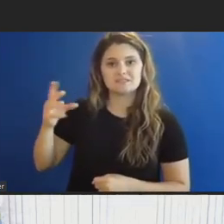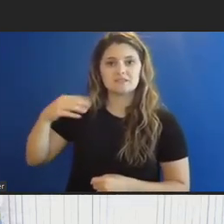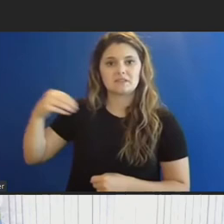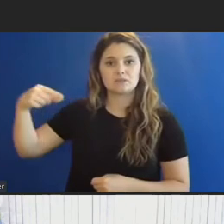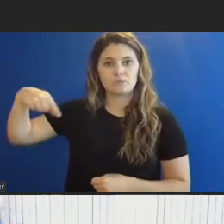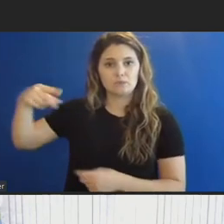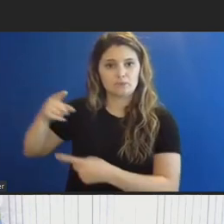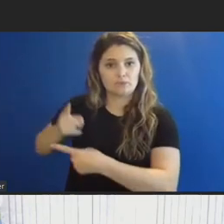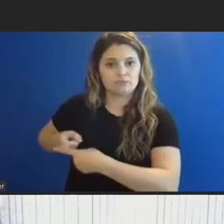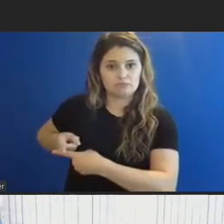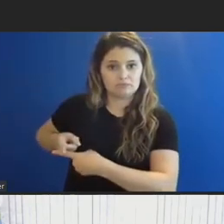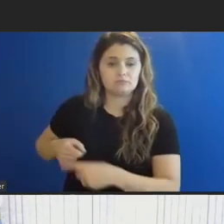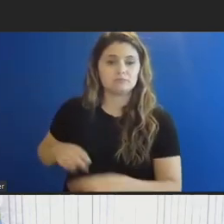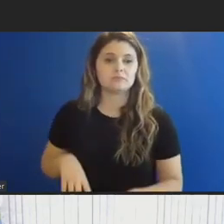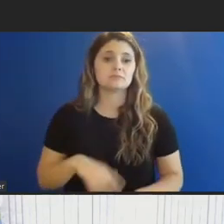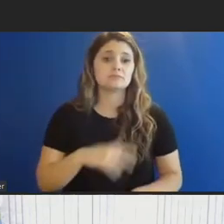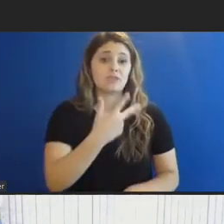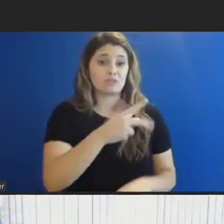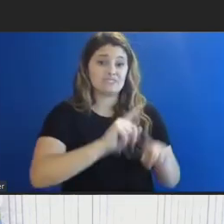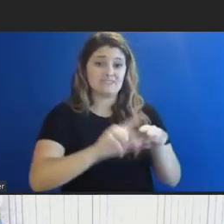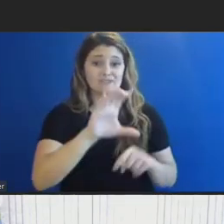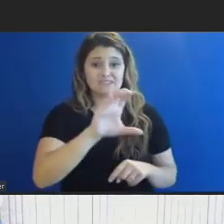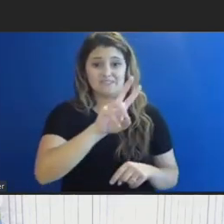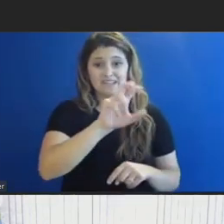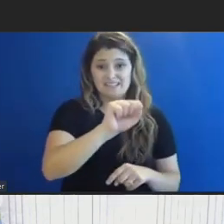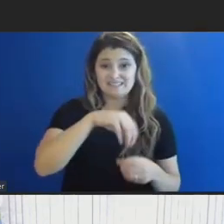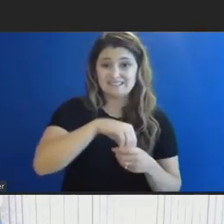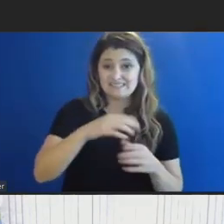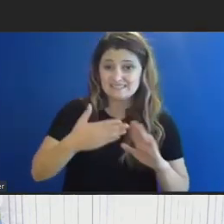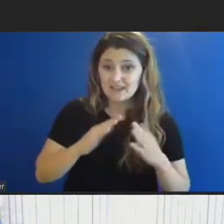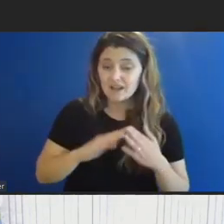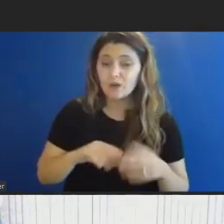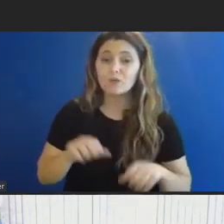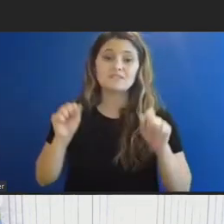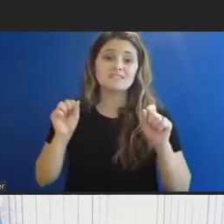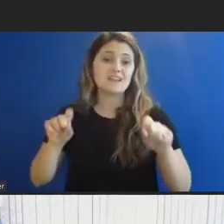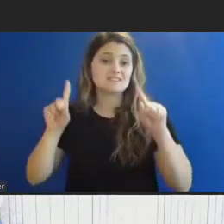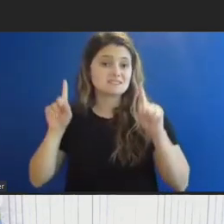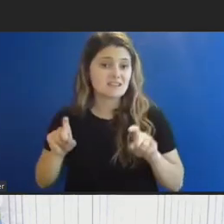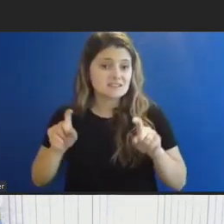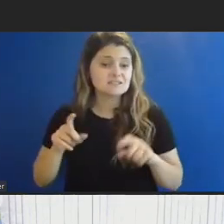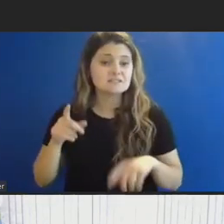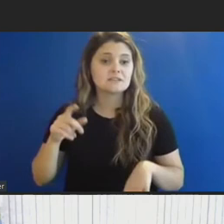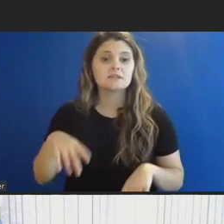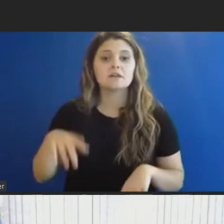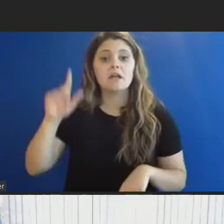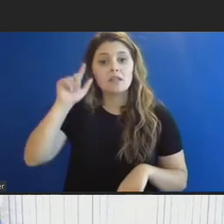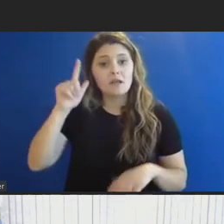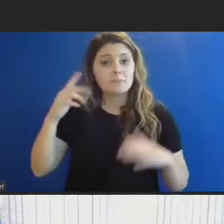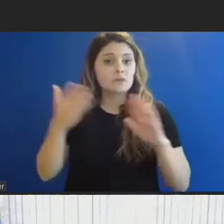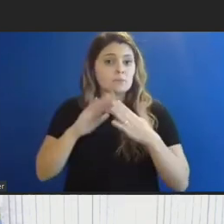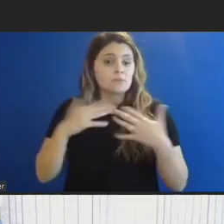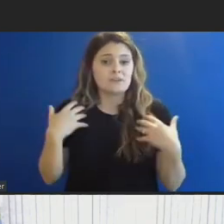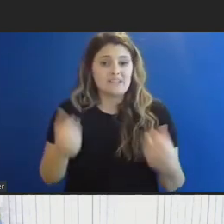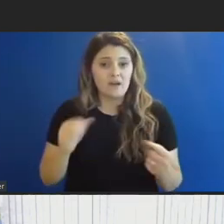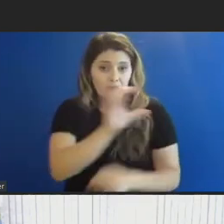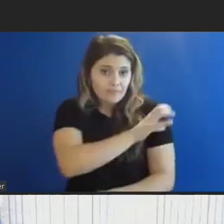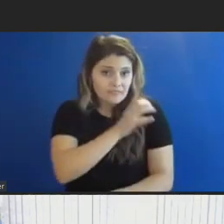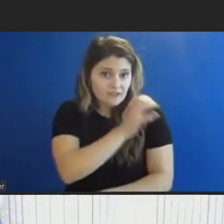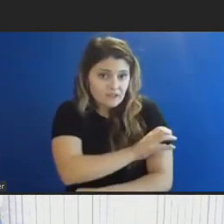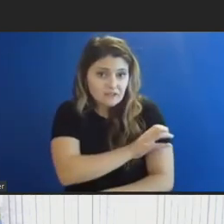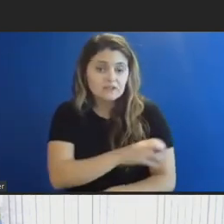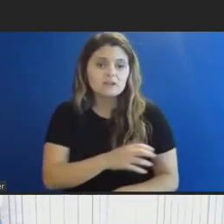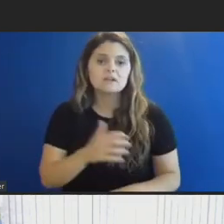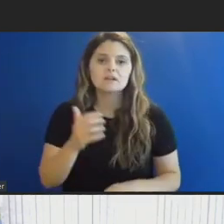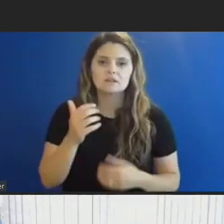can get tested at 3 CVSs in town. You can get tested at the Lubbock Community Health Clinic. There